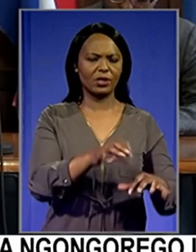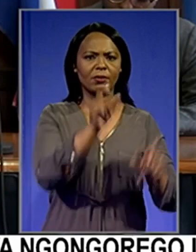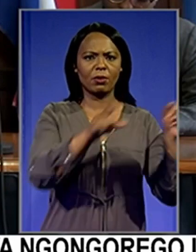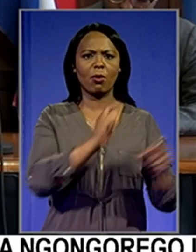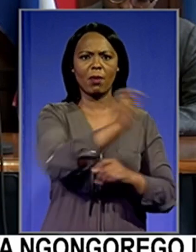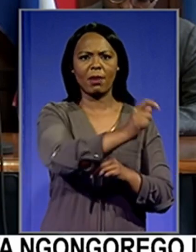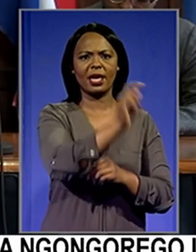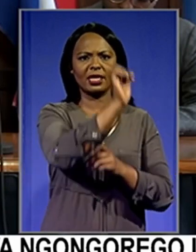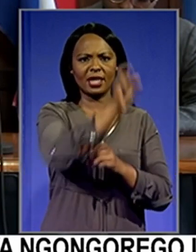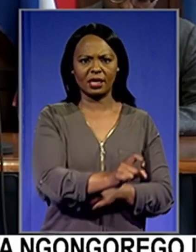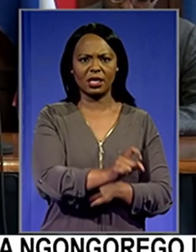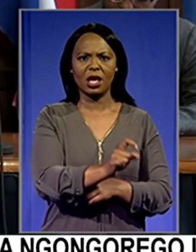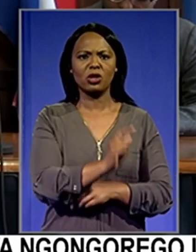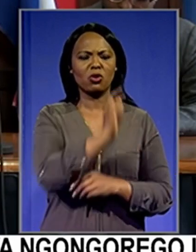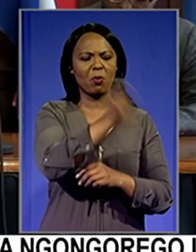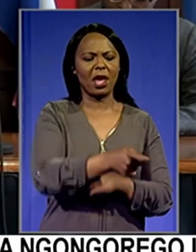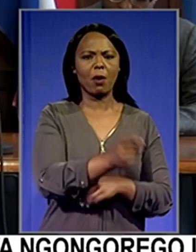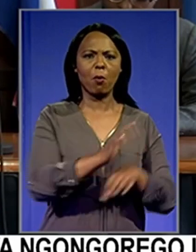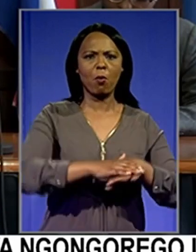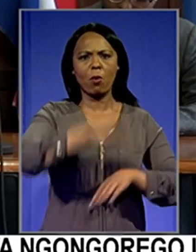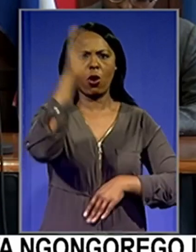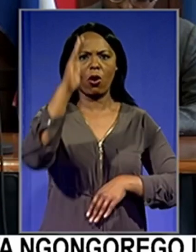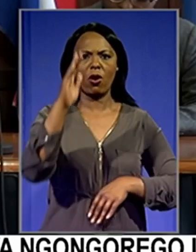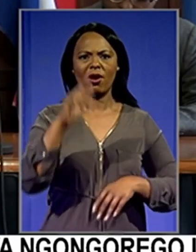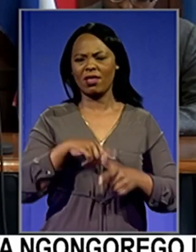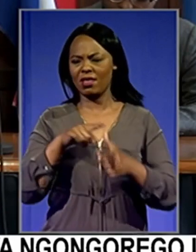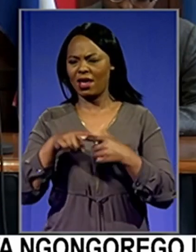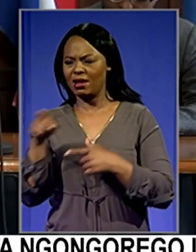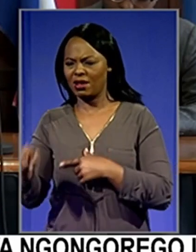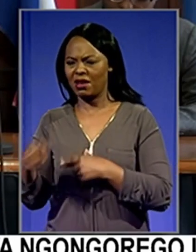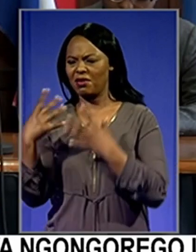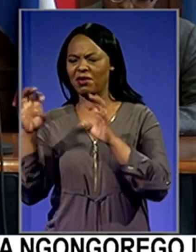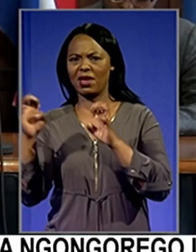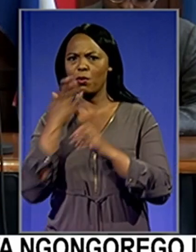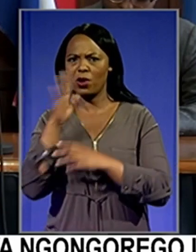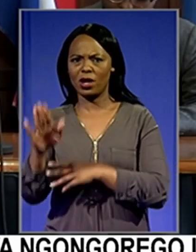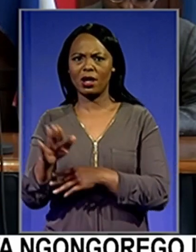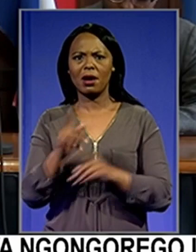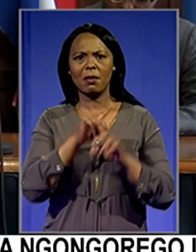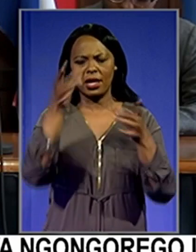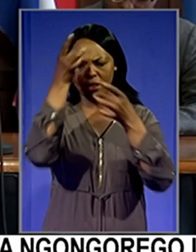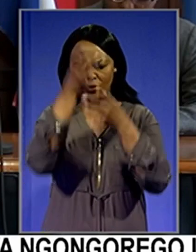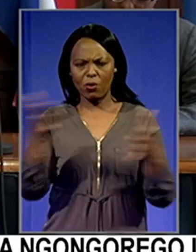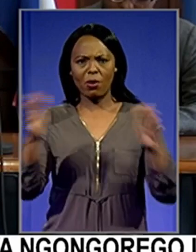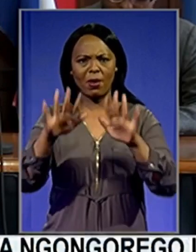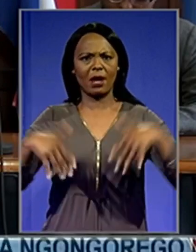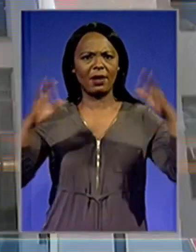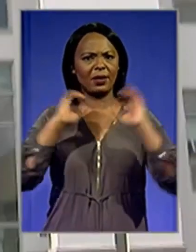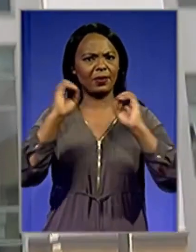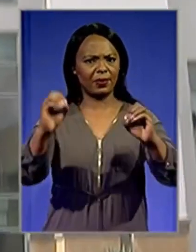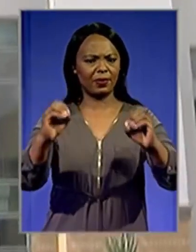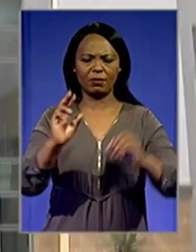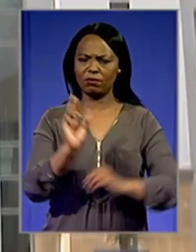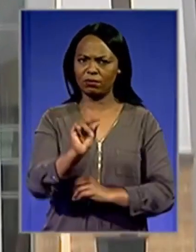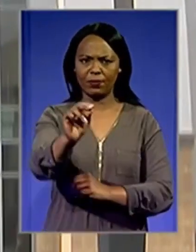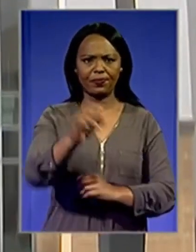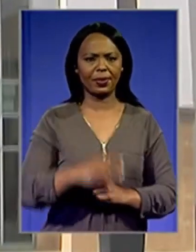for ministerial perks without even having to report it to parliament. Lekoko